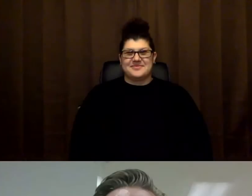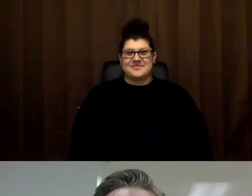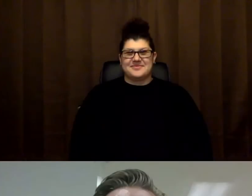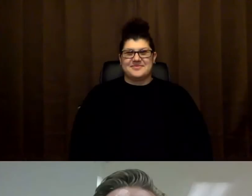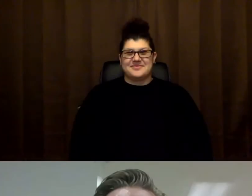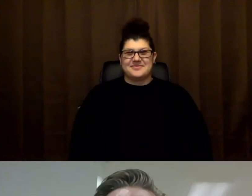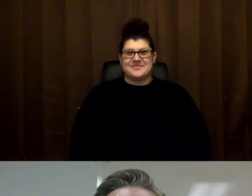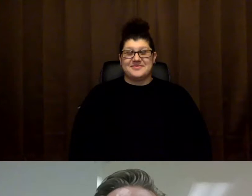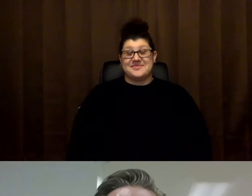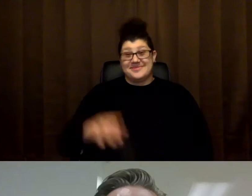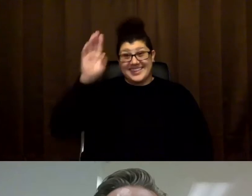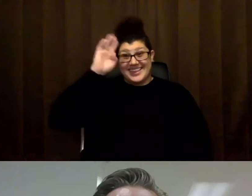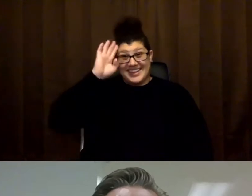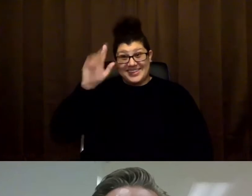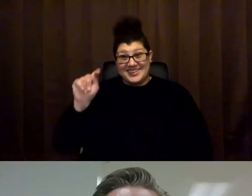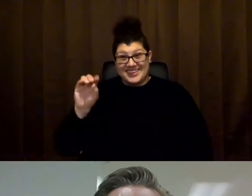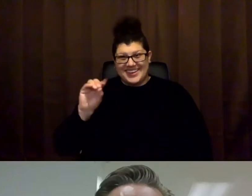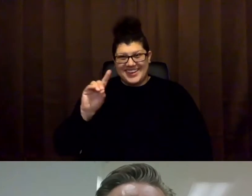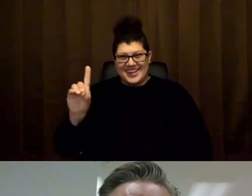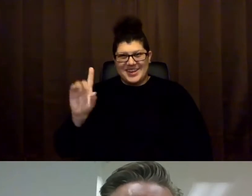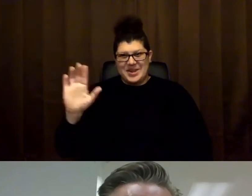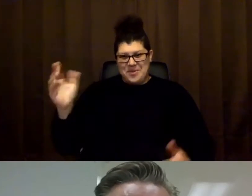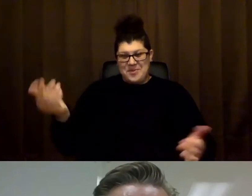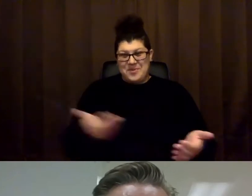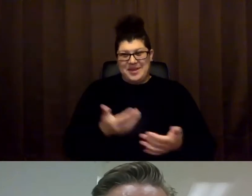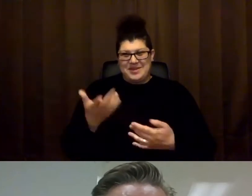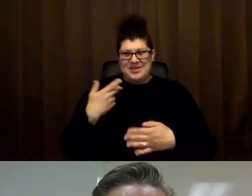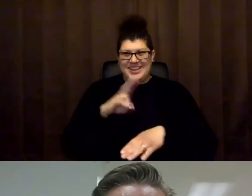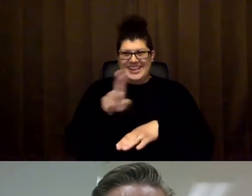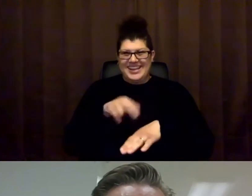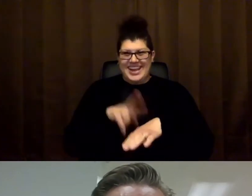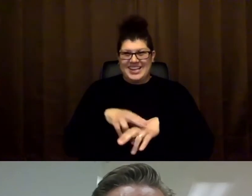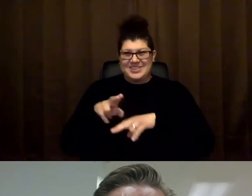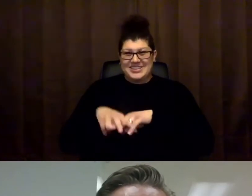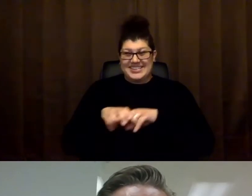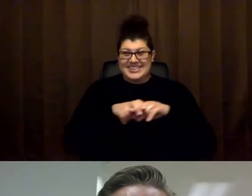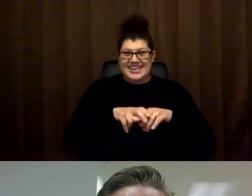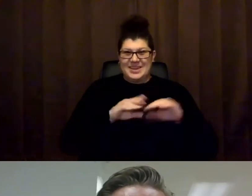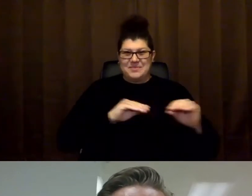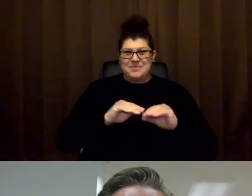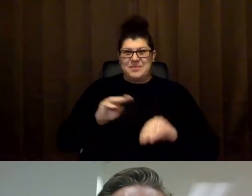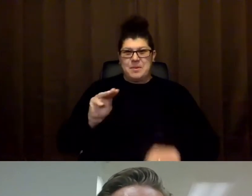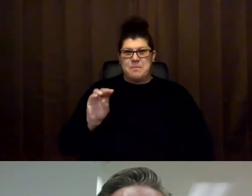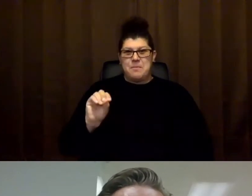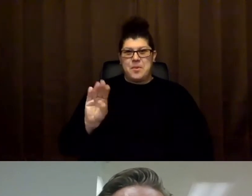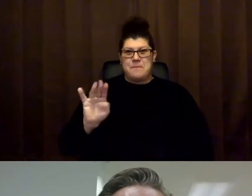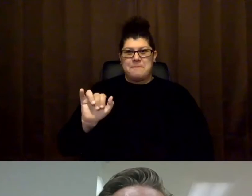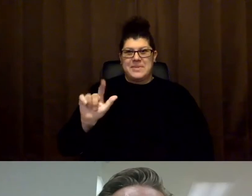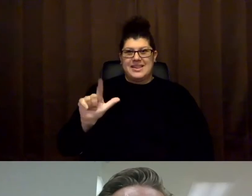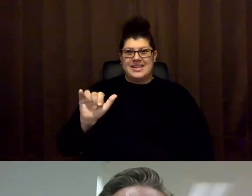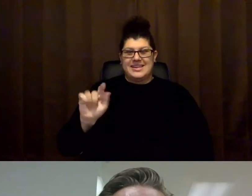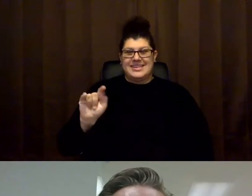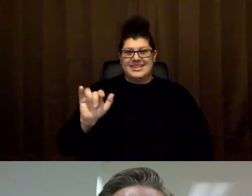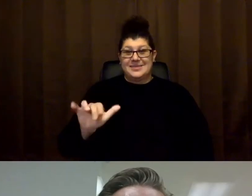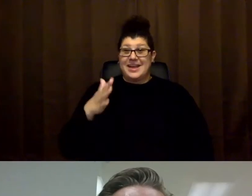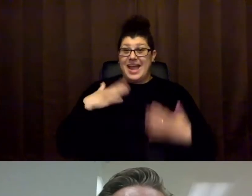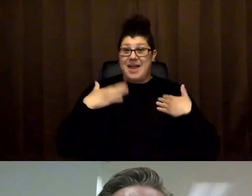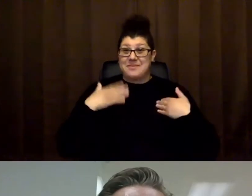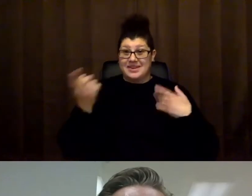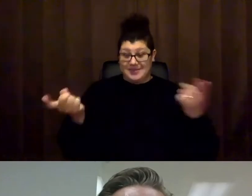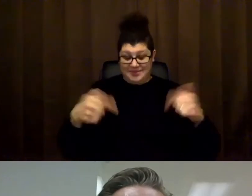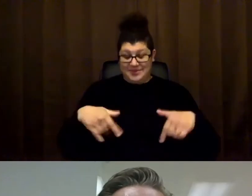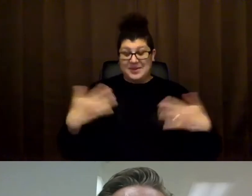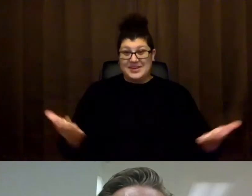Hello, Todd. Welcome, Hello, National Seating and Mobility. So we're happy to have you here today. Why don't you tell us a little bit